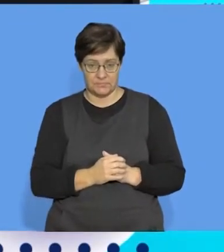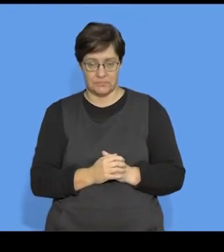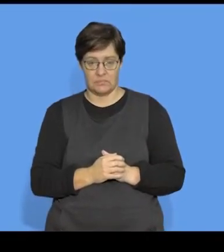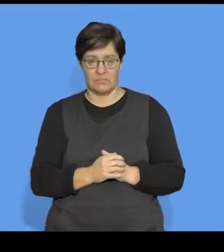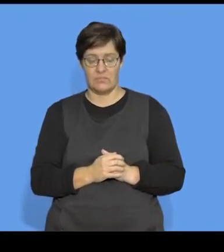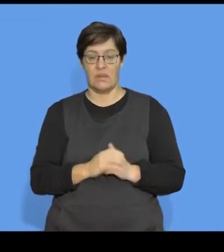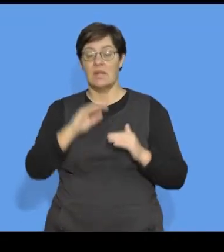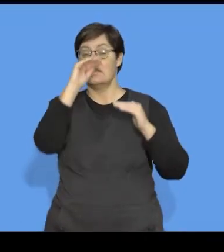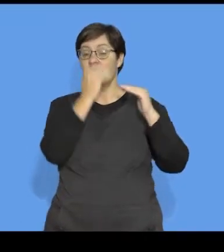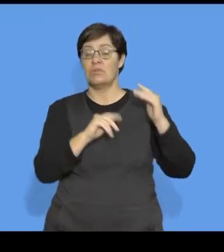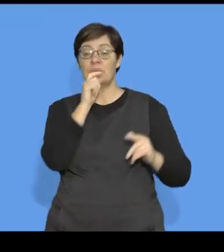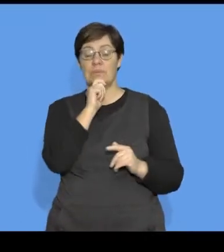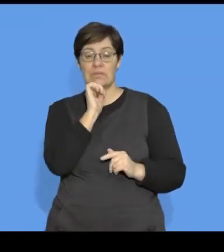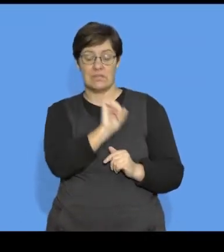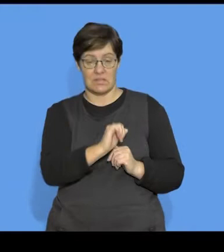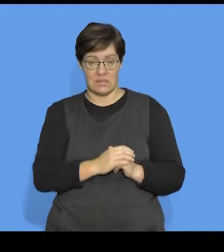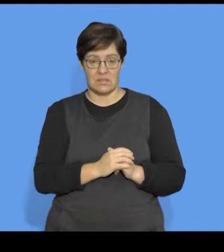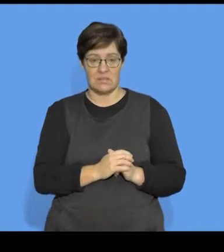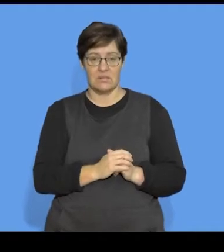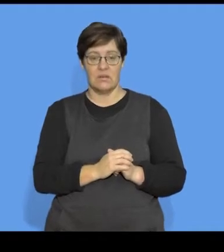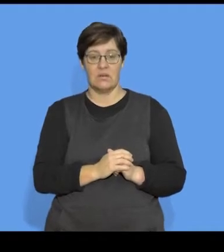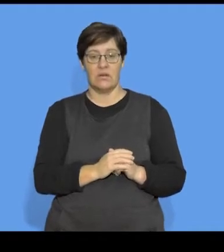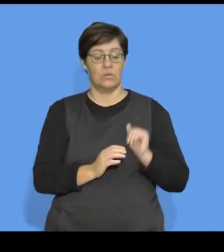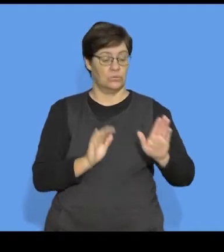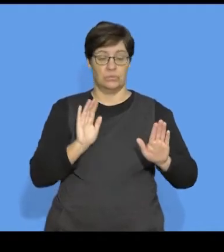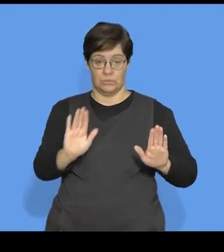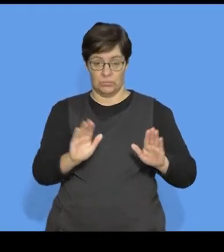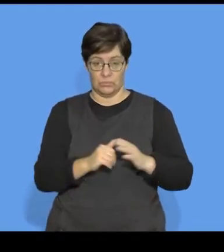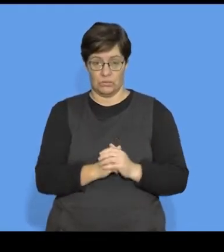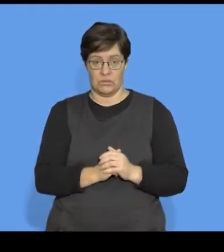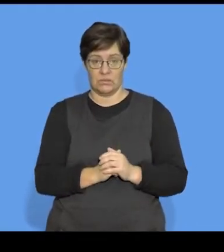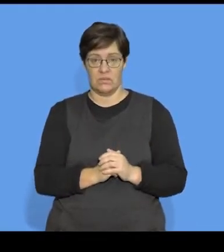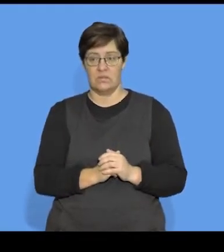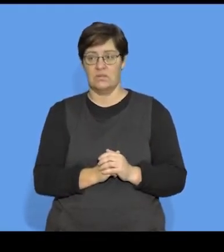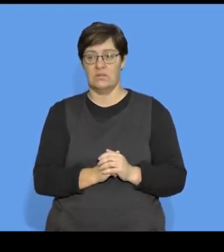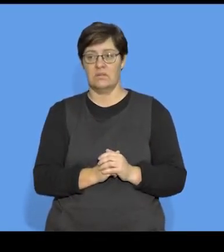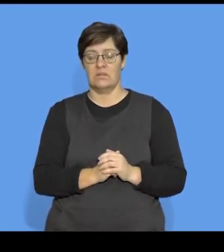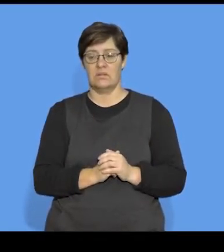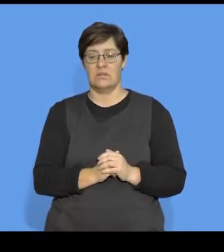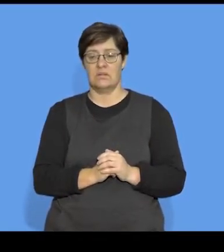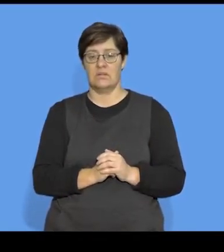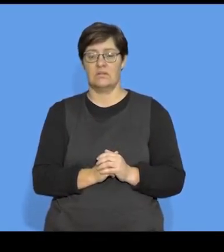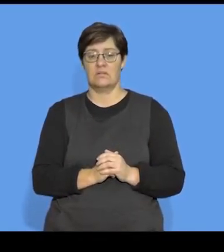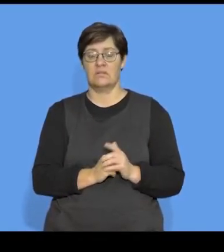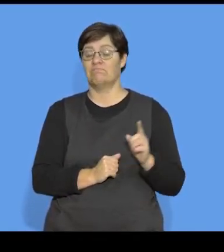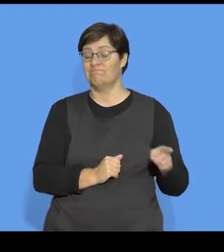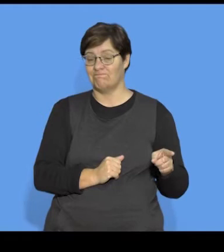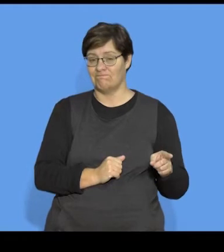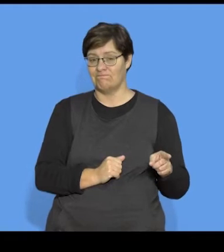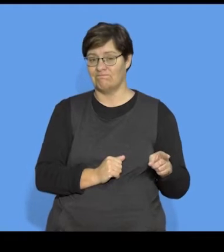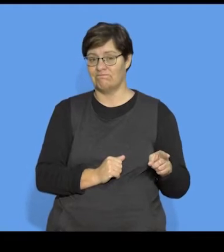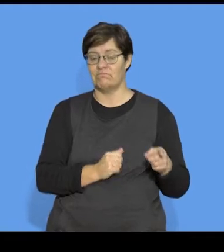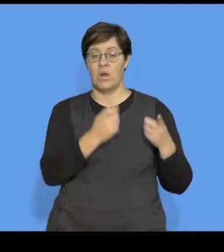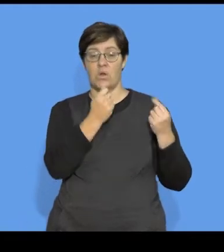of depreciation that we use. You have 2 types of depreciation, 2 methods of depreciation. One is where we're using